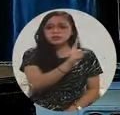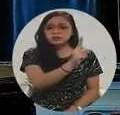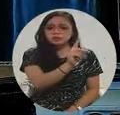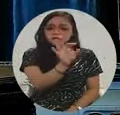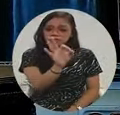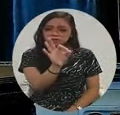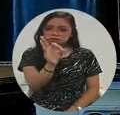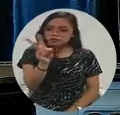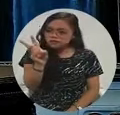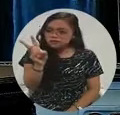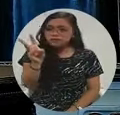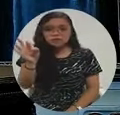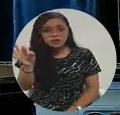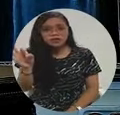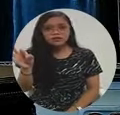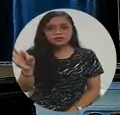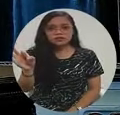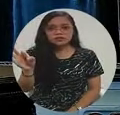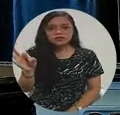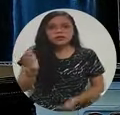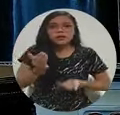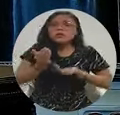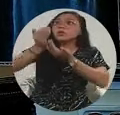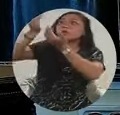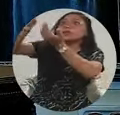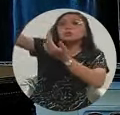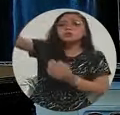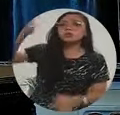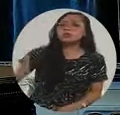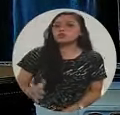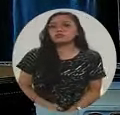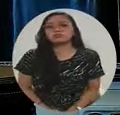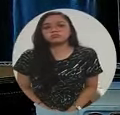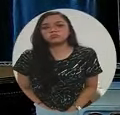1969, you have to commit yourself completely to the Lord.